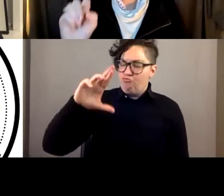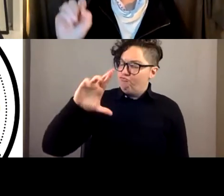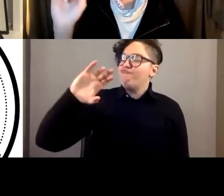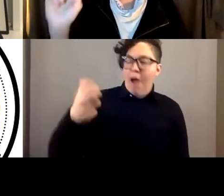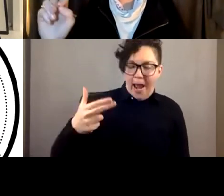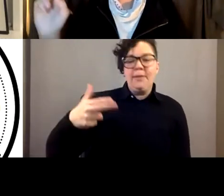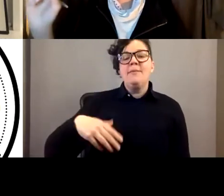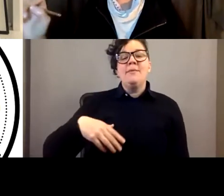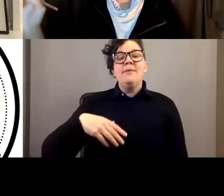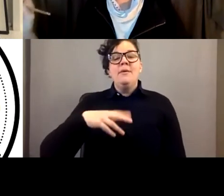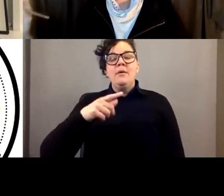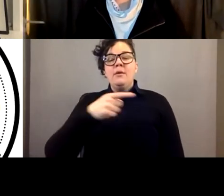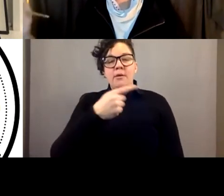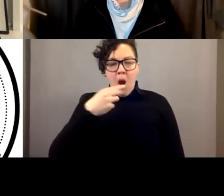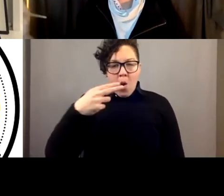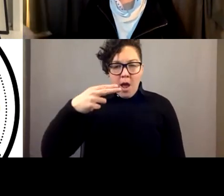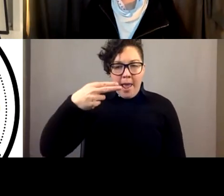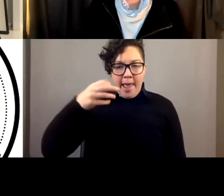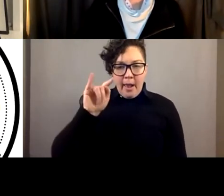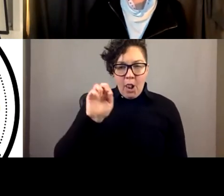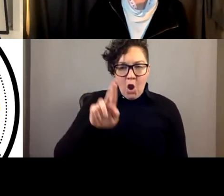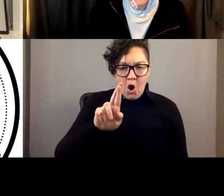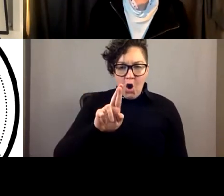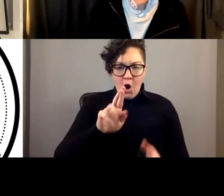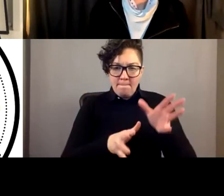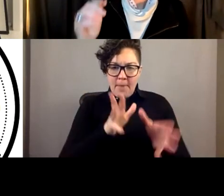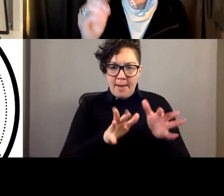in inflection of what a particular word meant over time